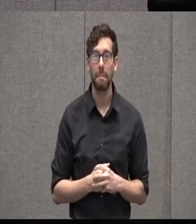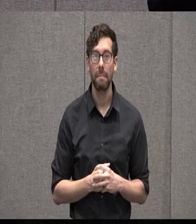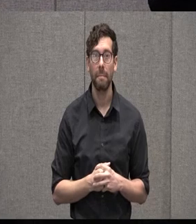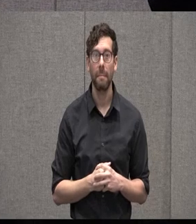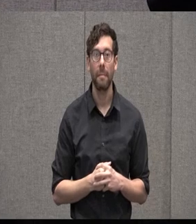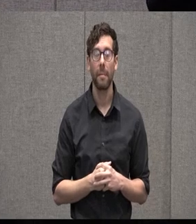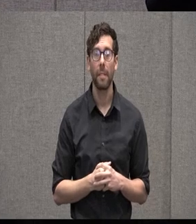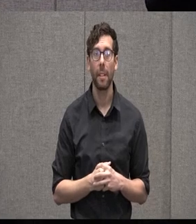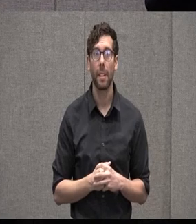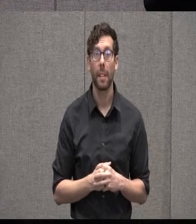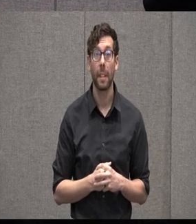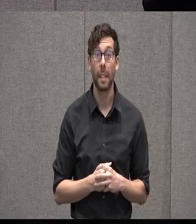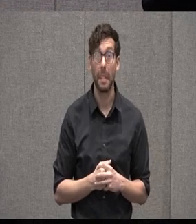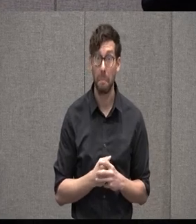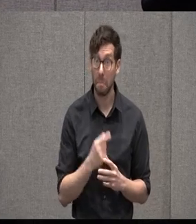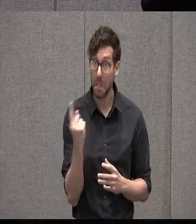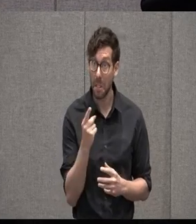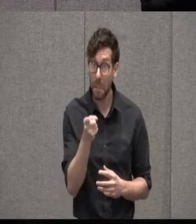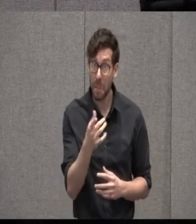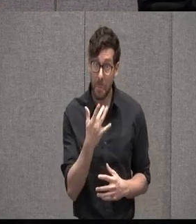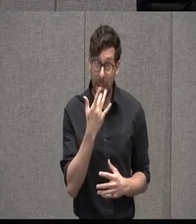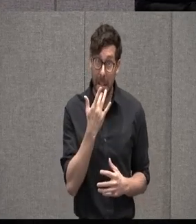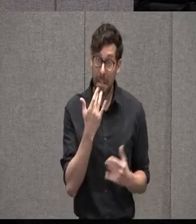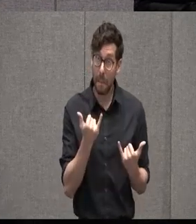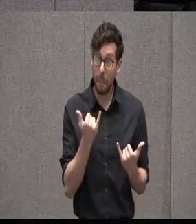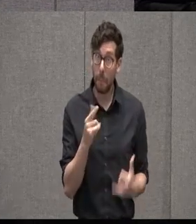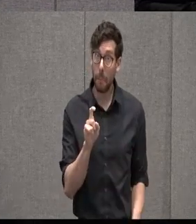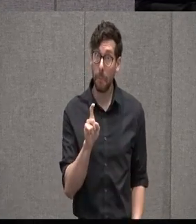Is there anything that you're tasting right now?